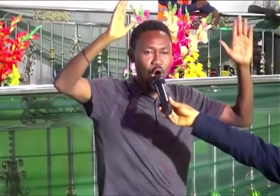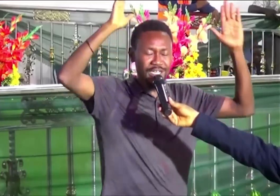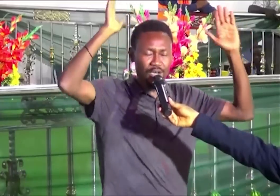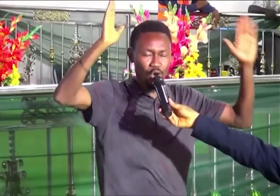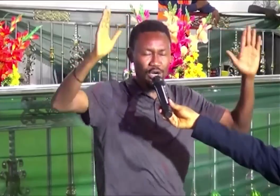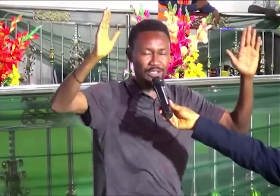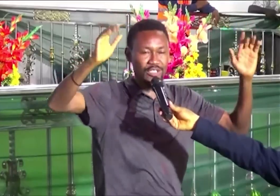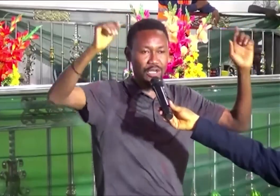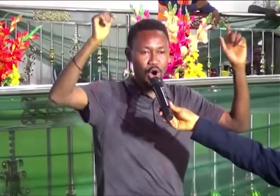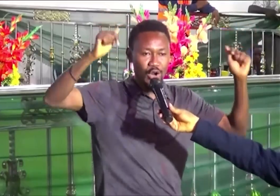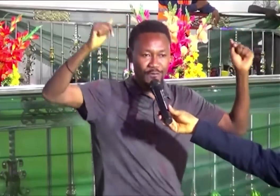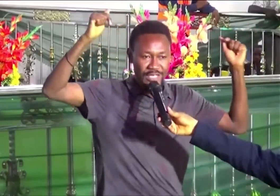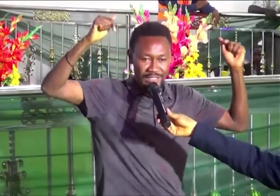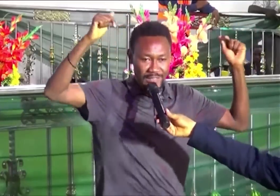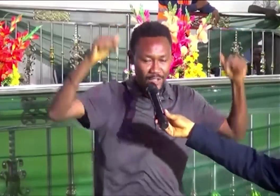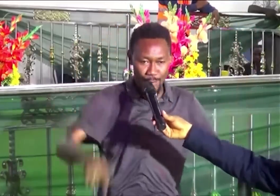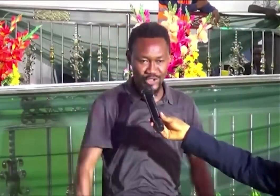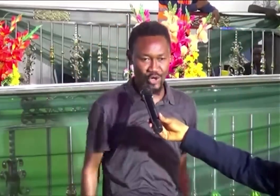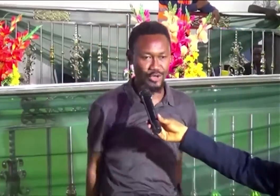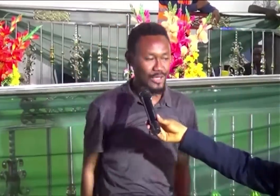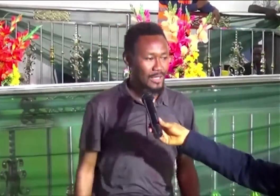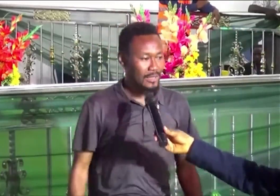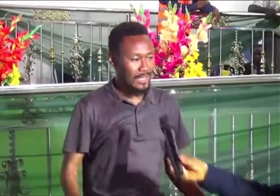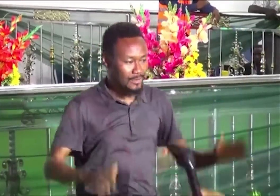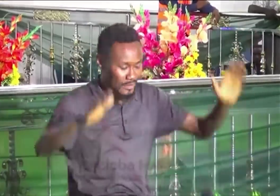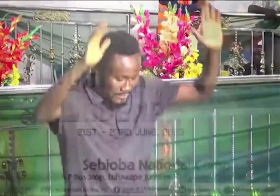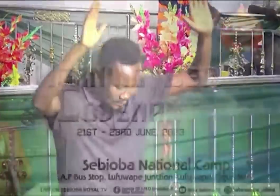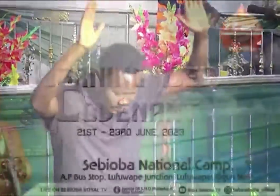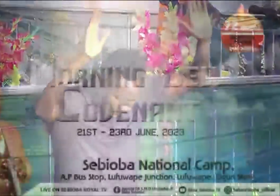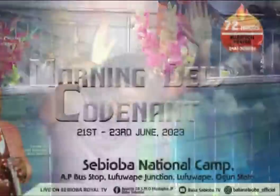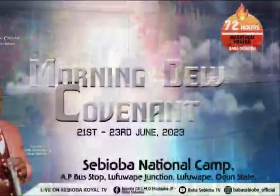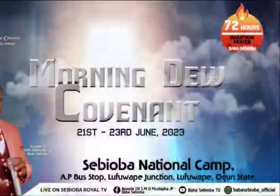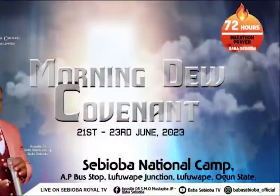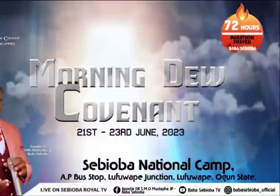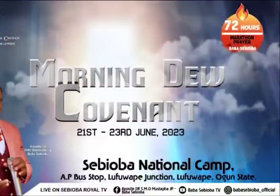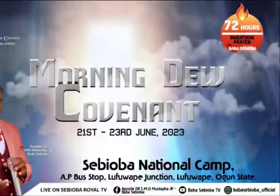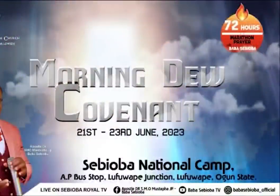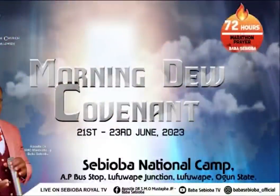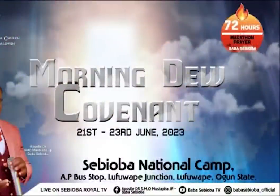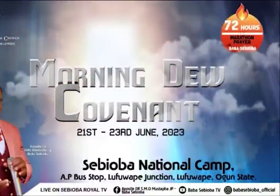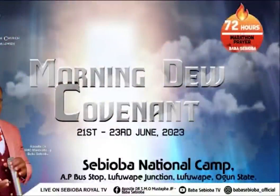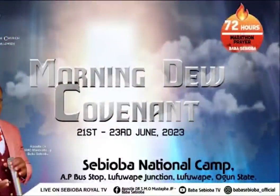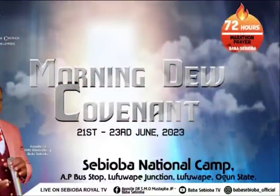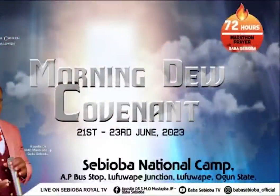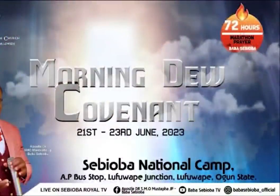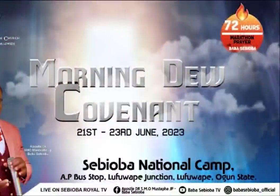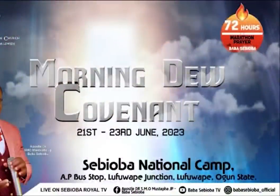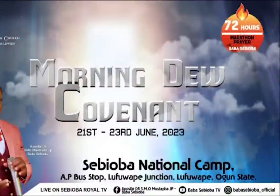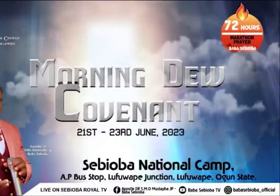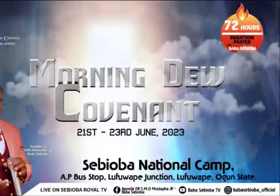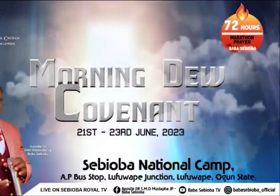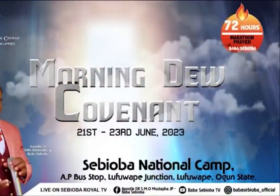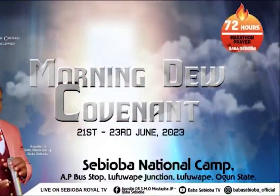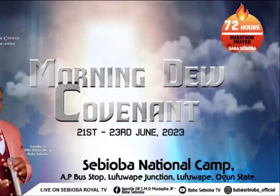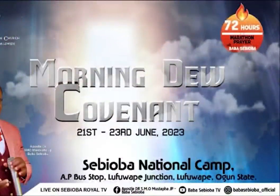glory to the God of this commission oluwa se on la tani kankan ko le